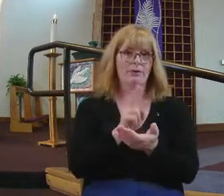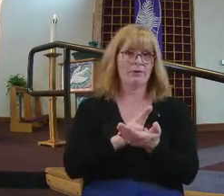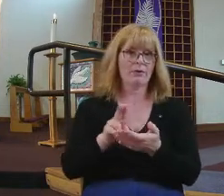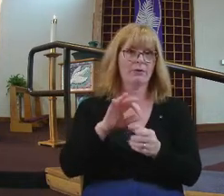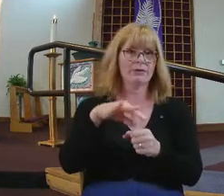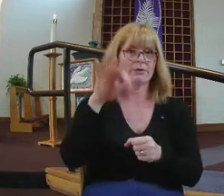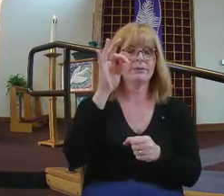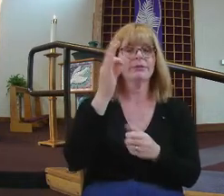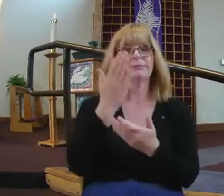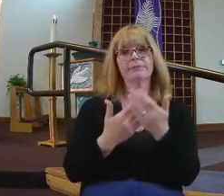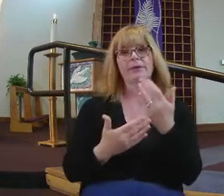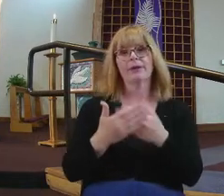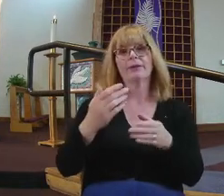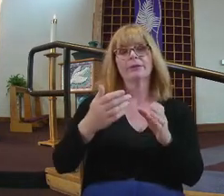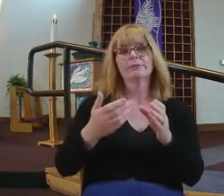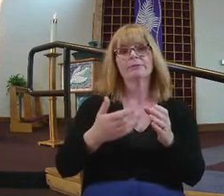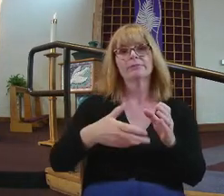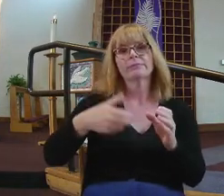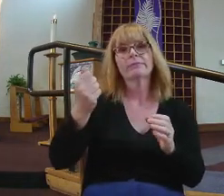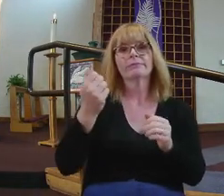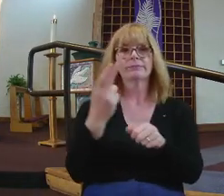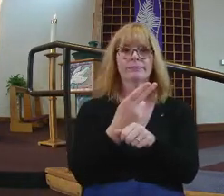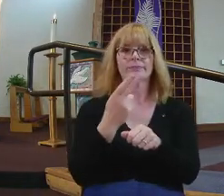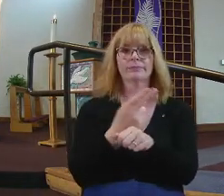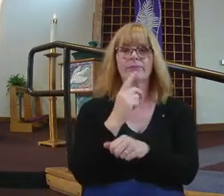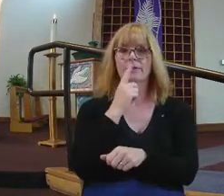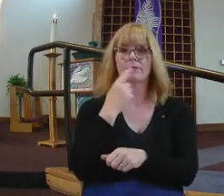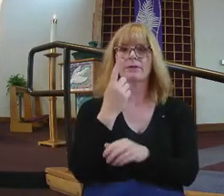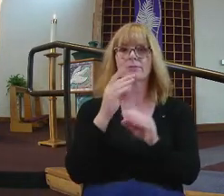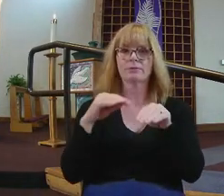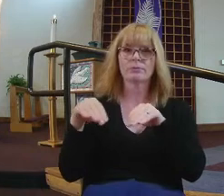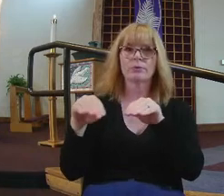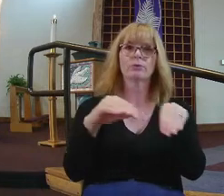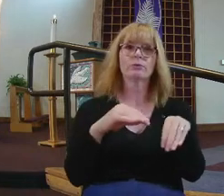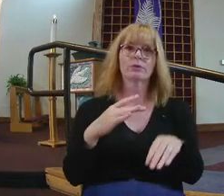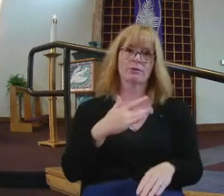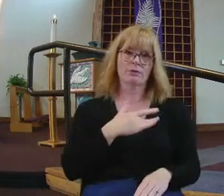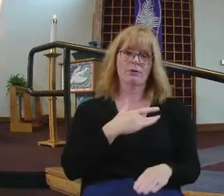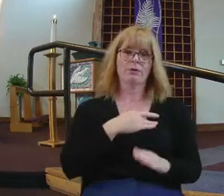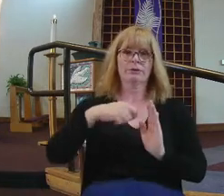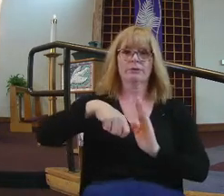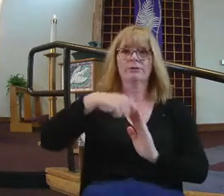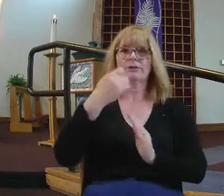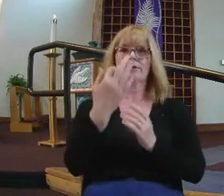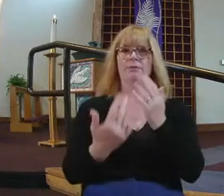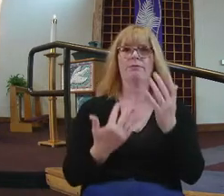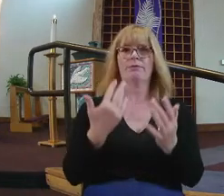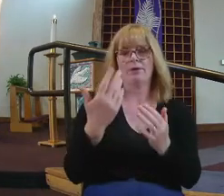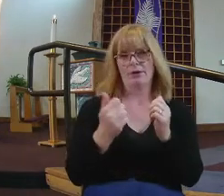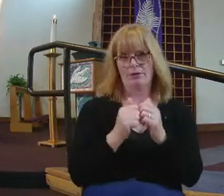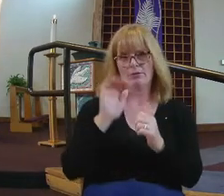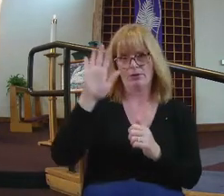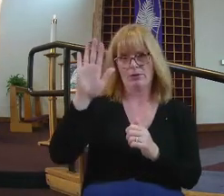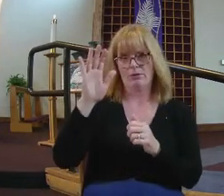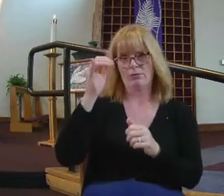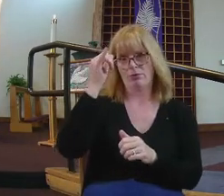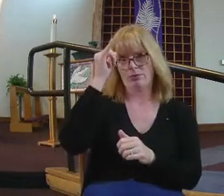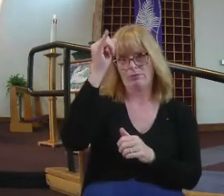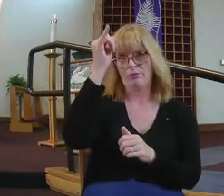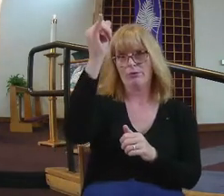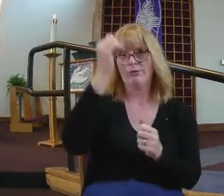hands and use them. Take our lips and move them. And take our hearts and set them afire with your unending